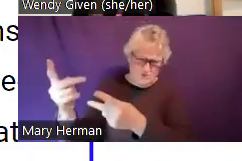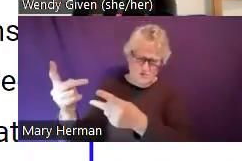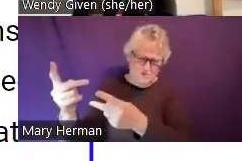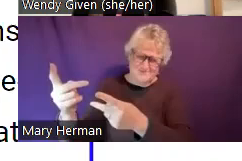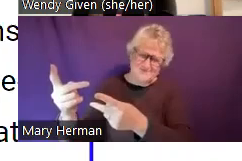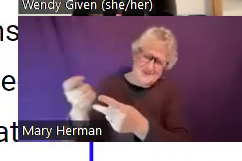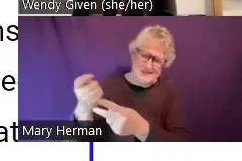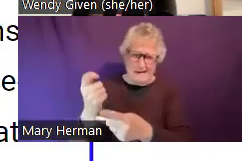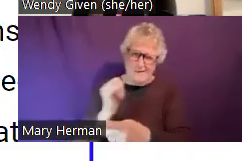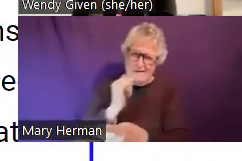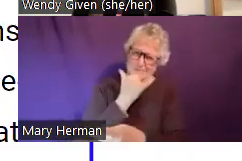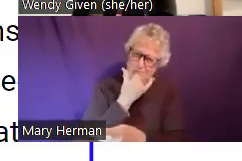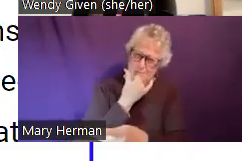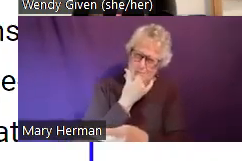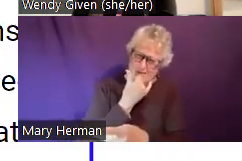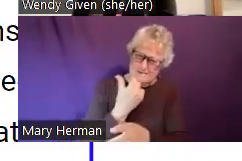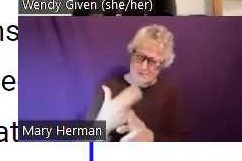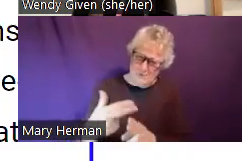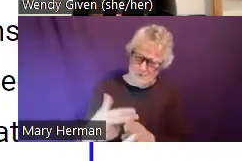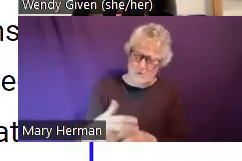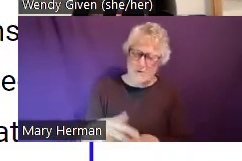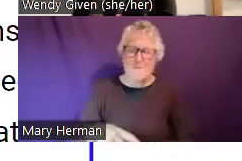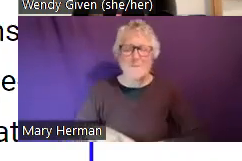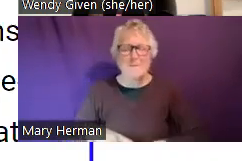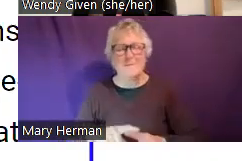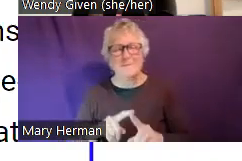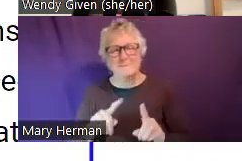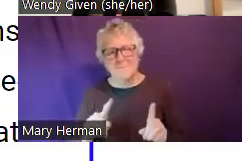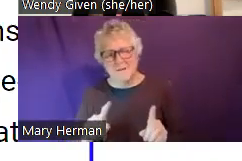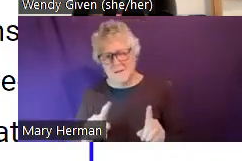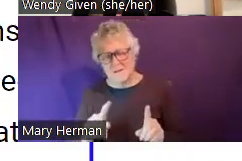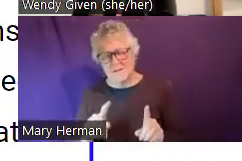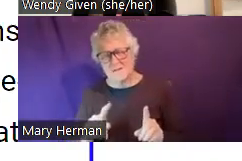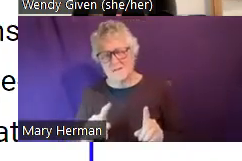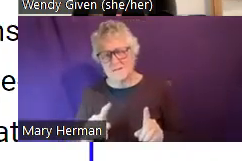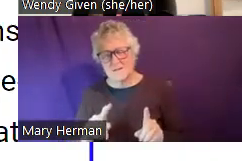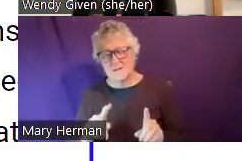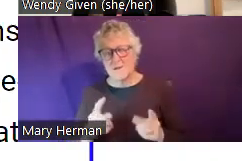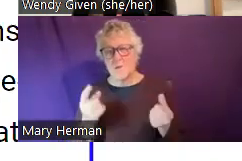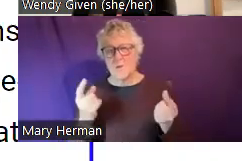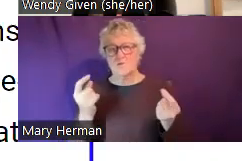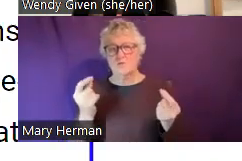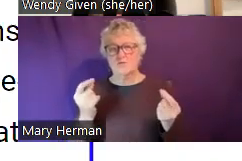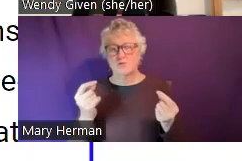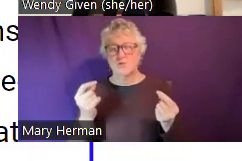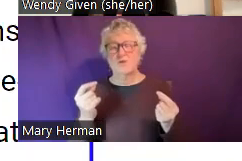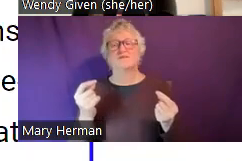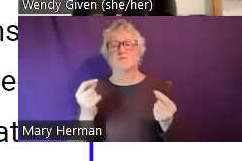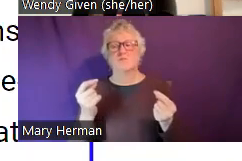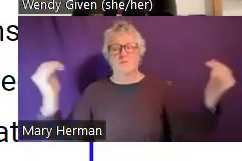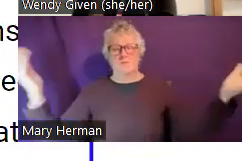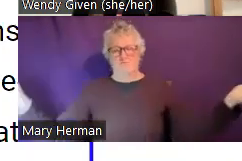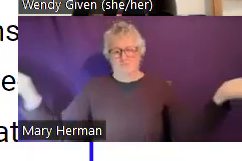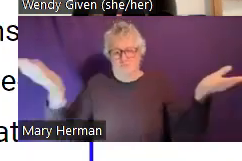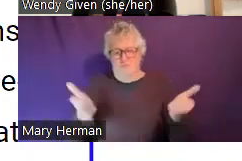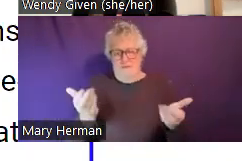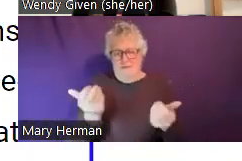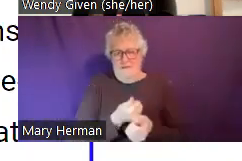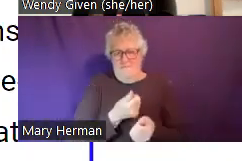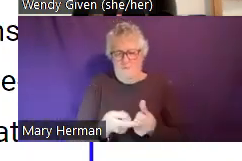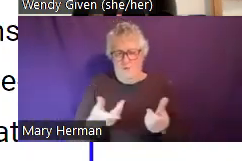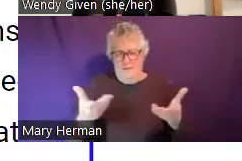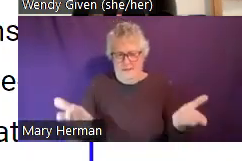misread in that, really. What will happen is we will bring everybody to town at the same time. Everybody will be